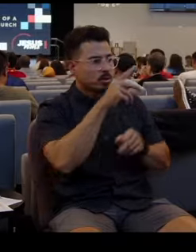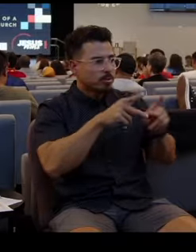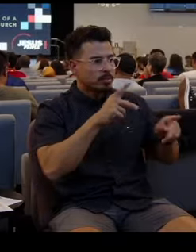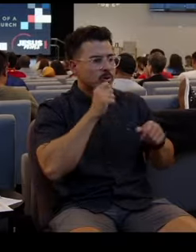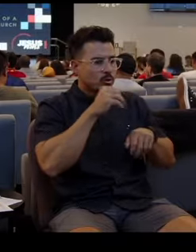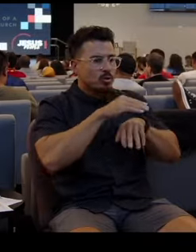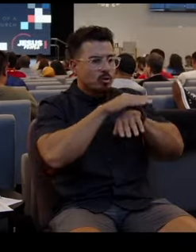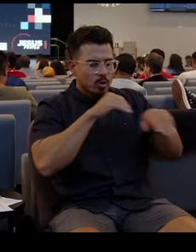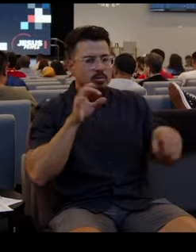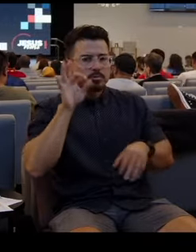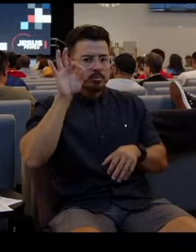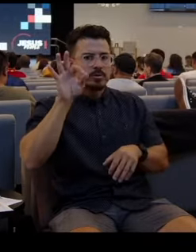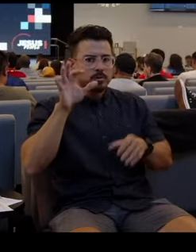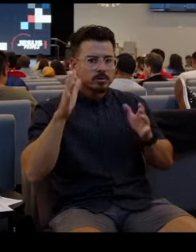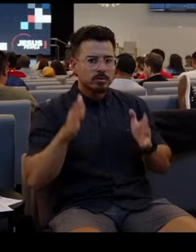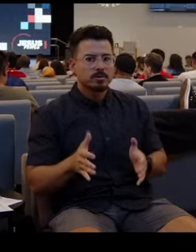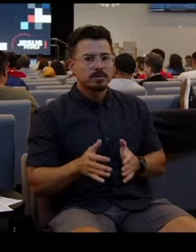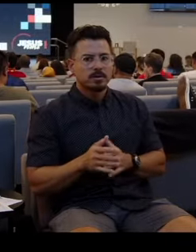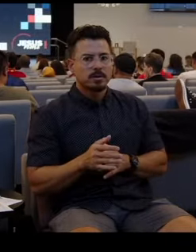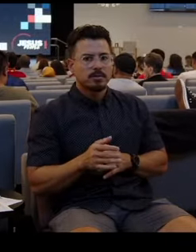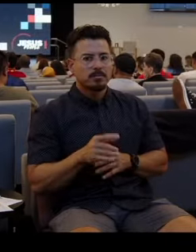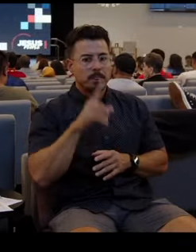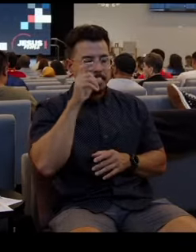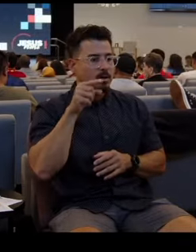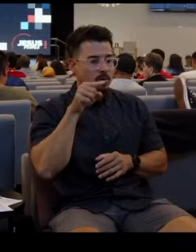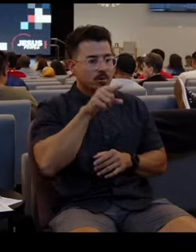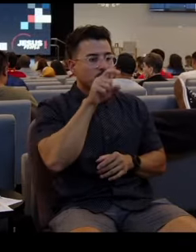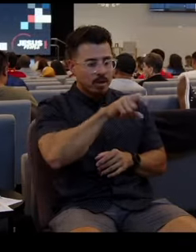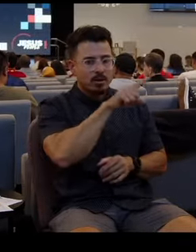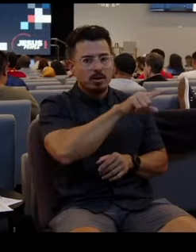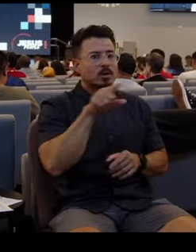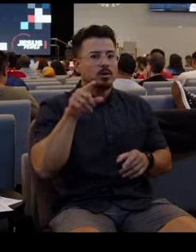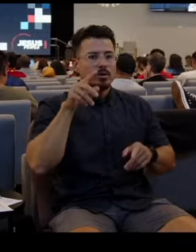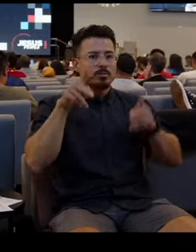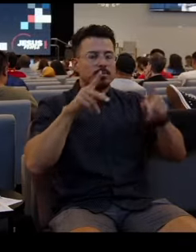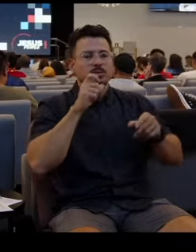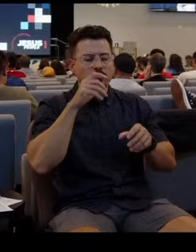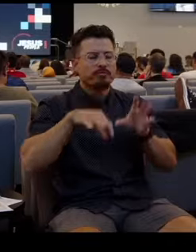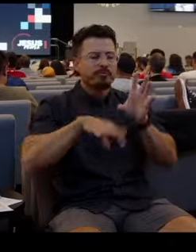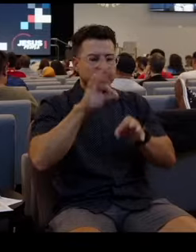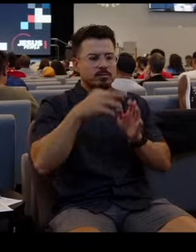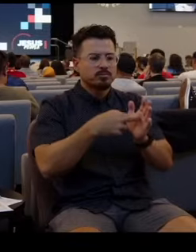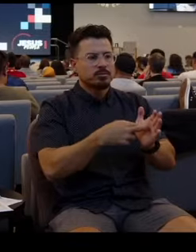has called to preach because you need those people to find your mandate.